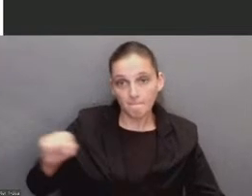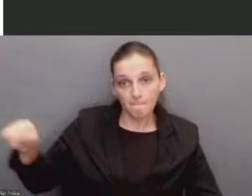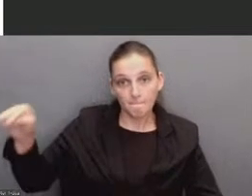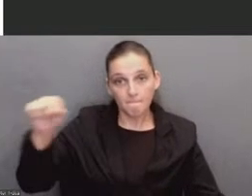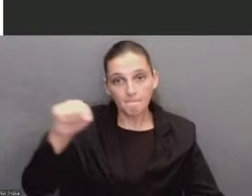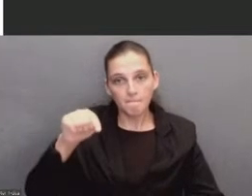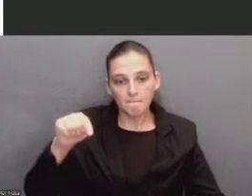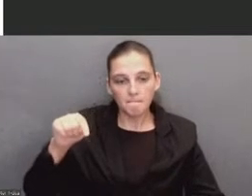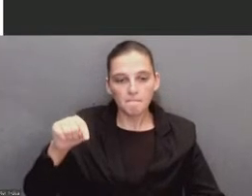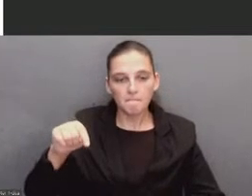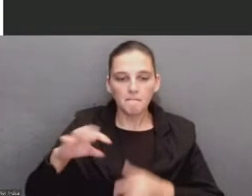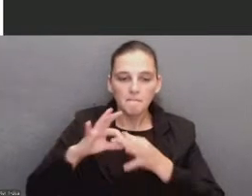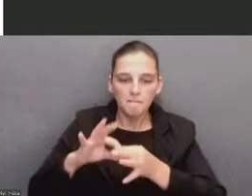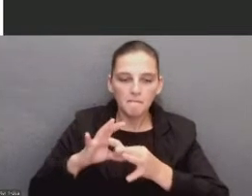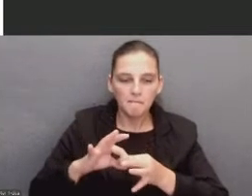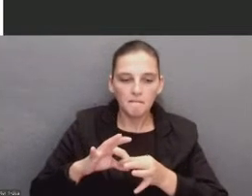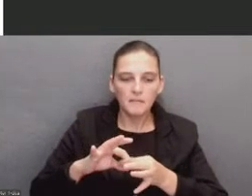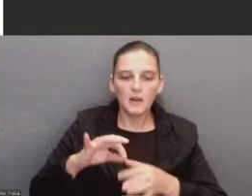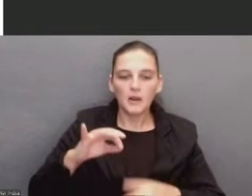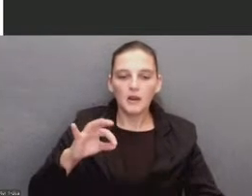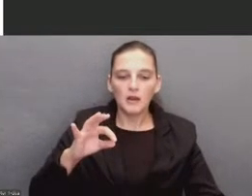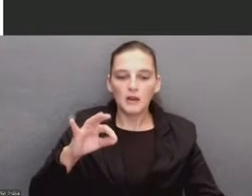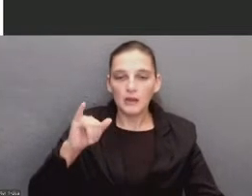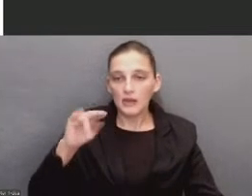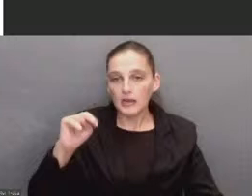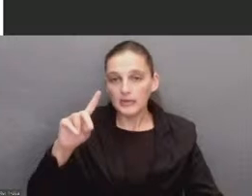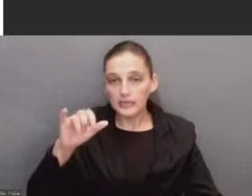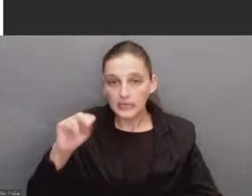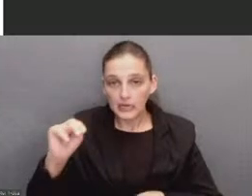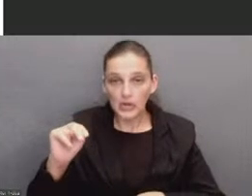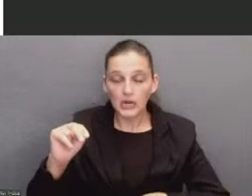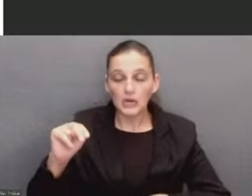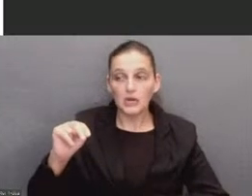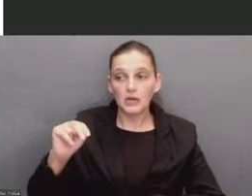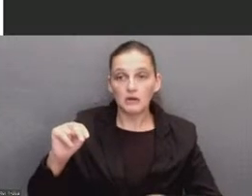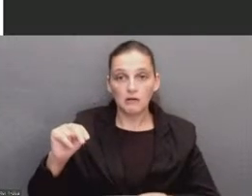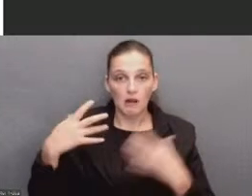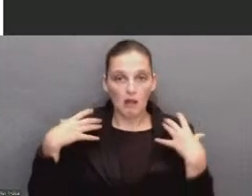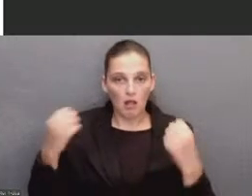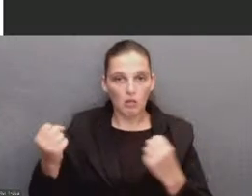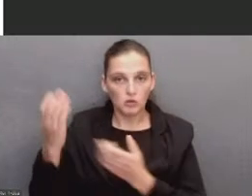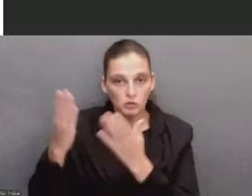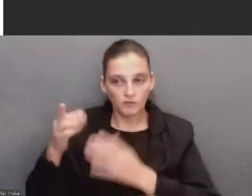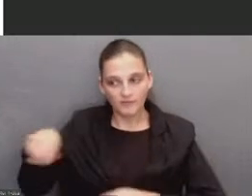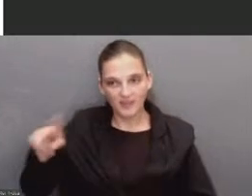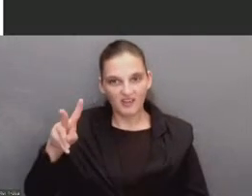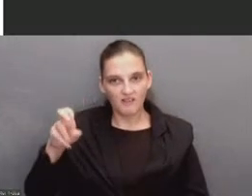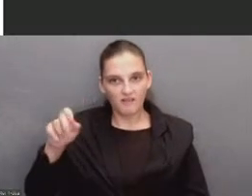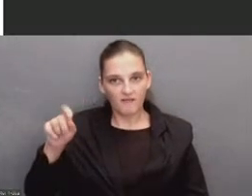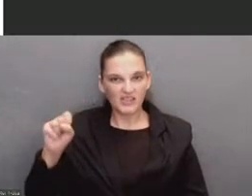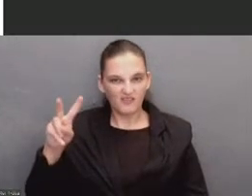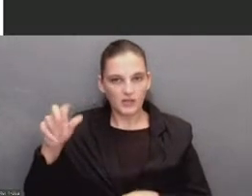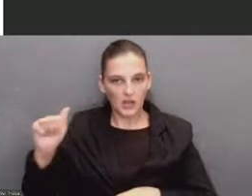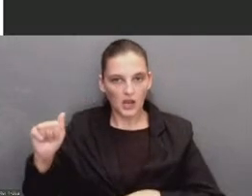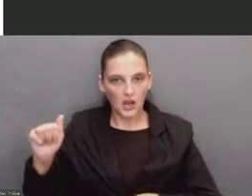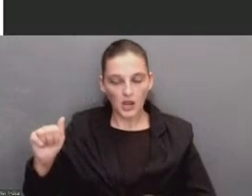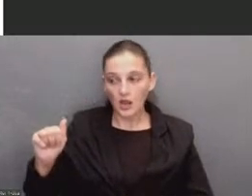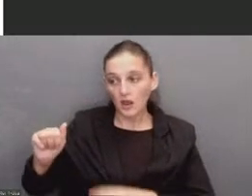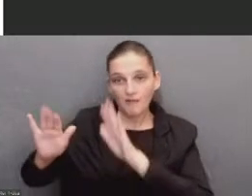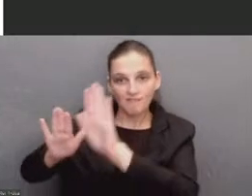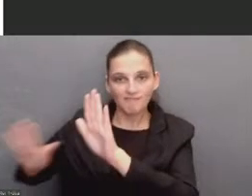Indian Health Service or the Veterans Affairs Administration, and those systems have their own kind of data systems, and they